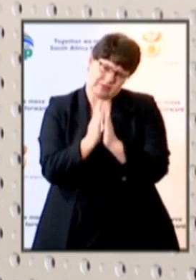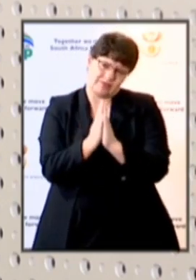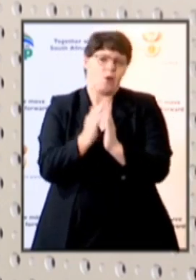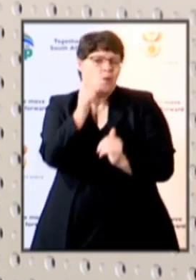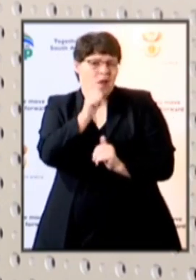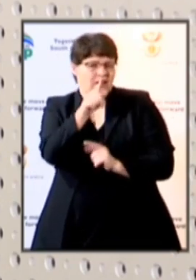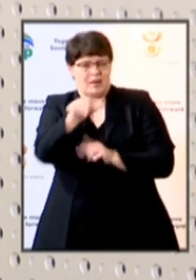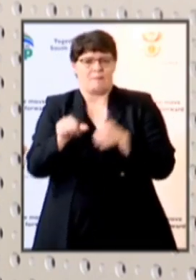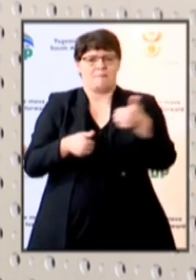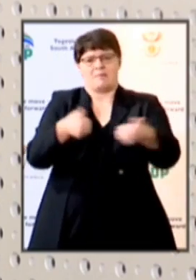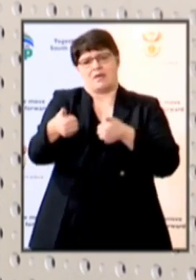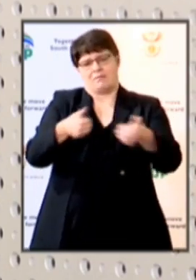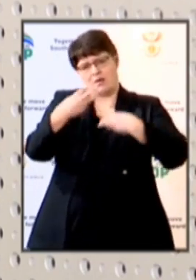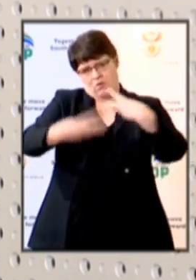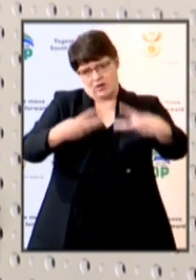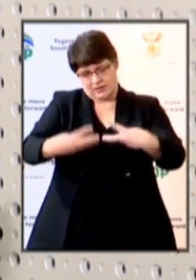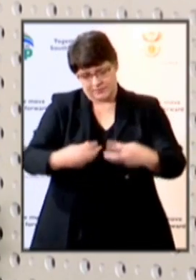work.